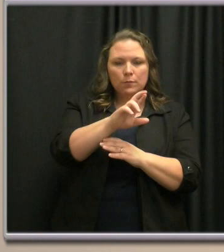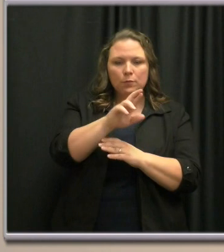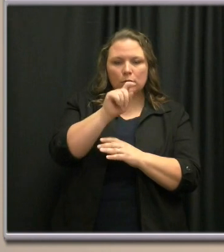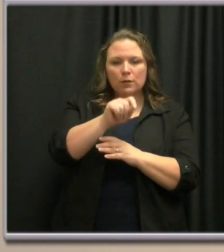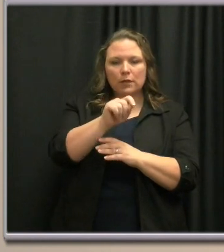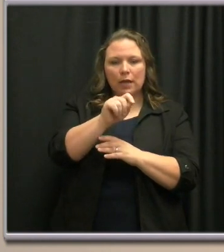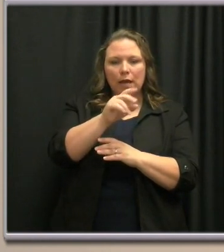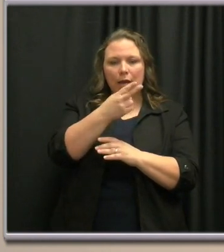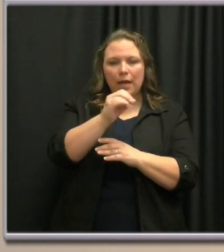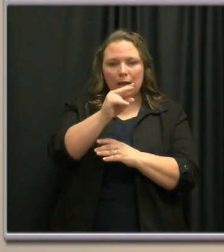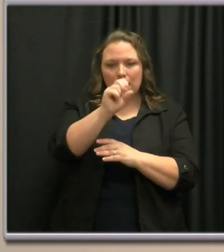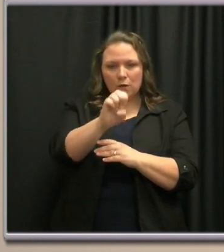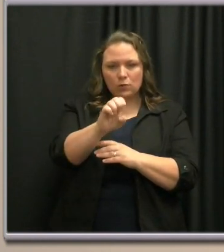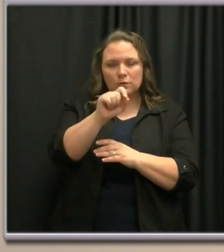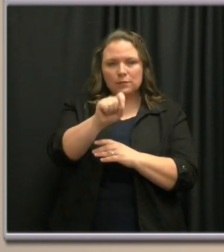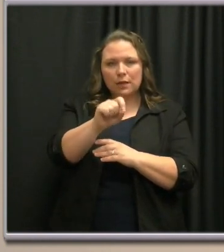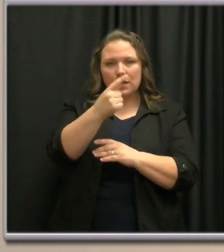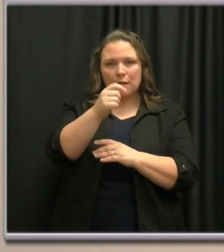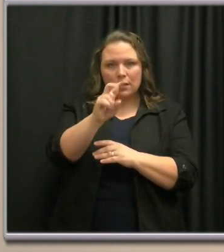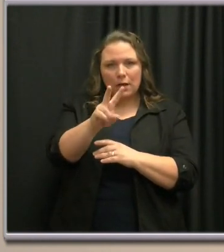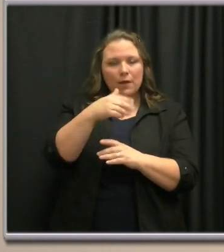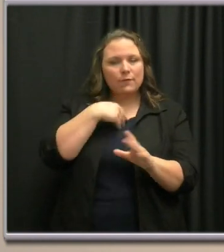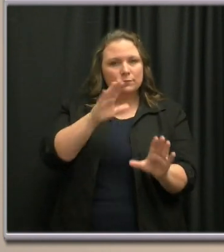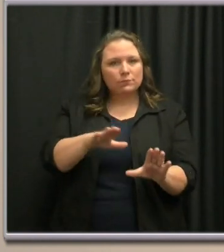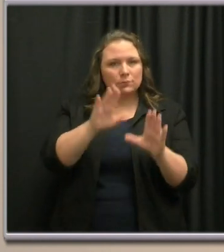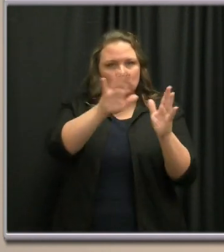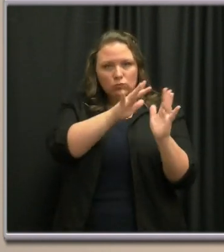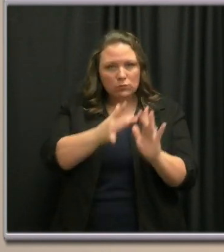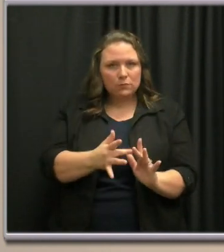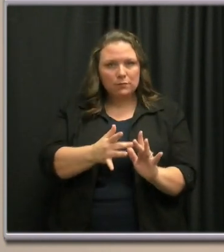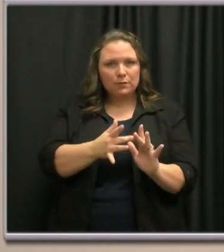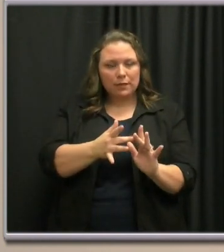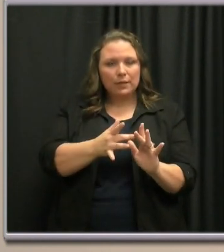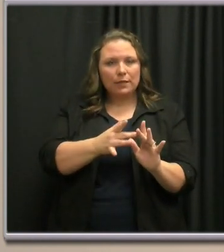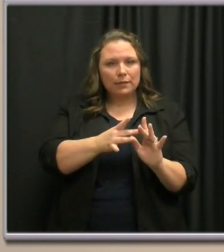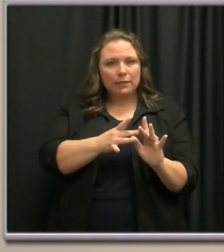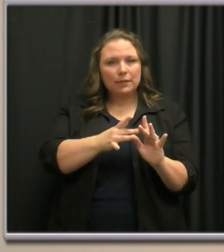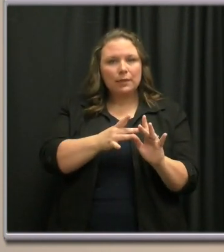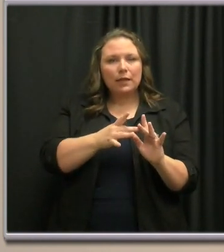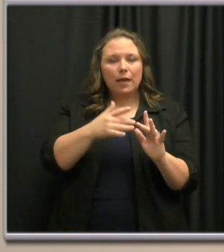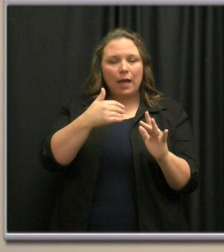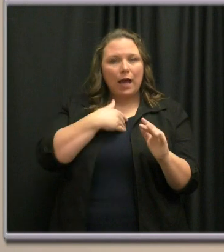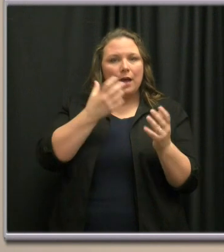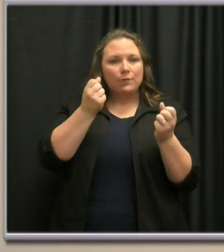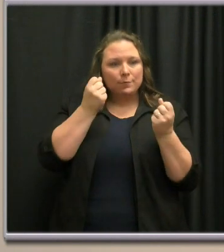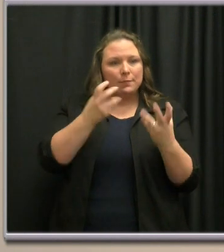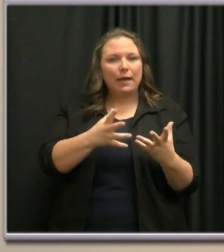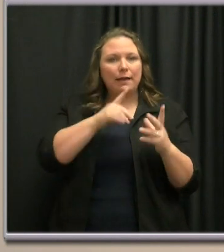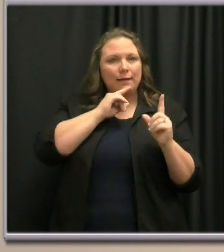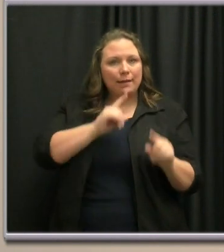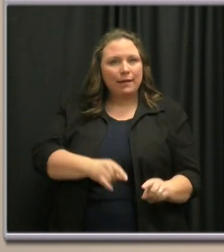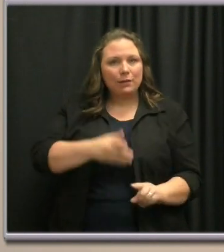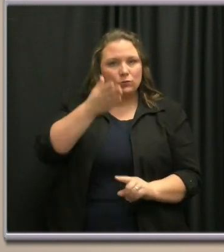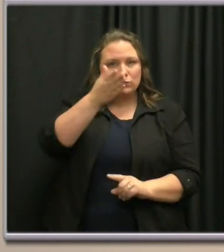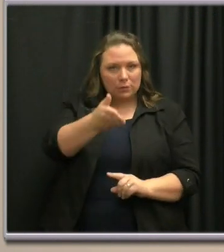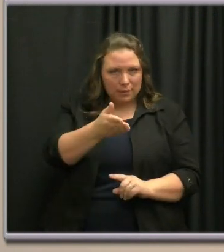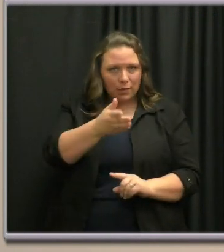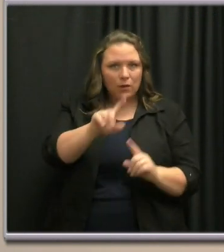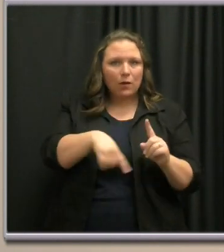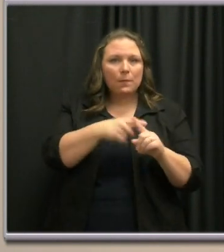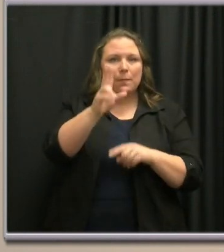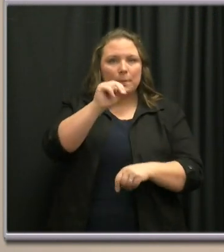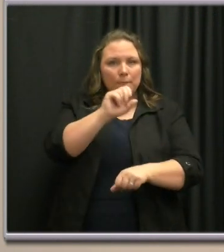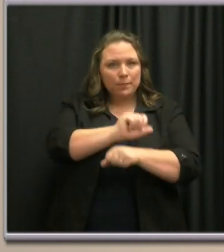cooper.house.gov, we have a great website that answers a lot of questions that people have about